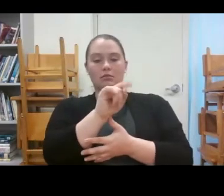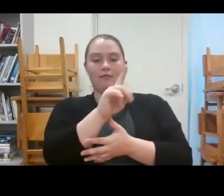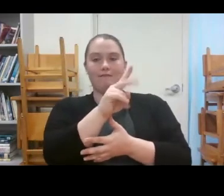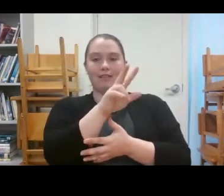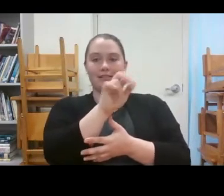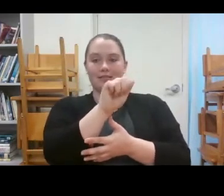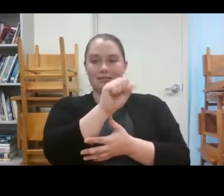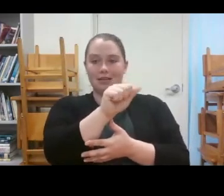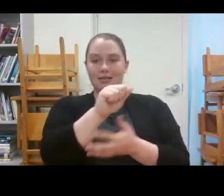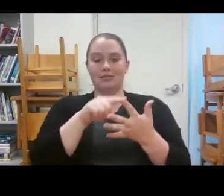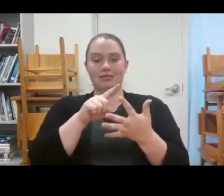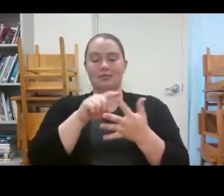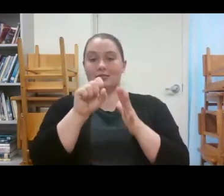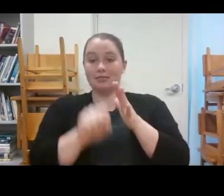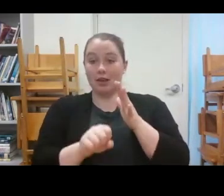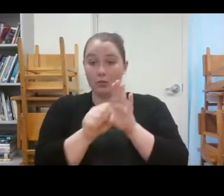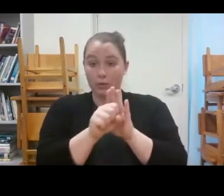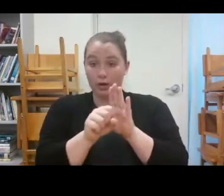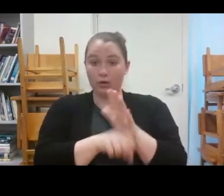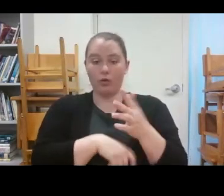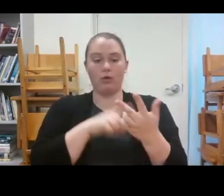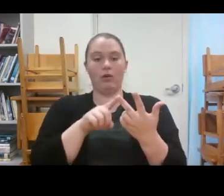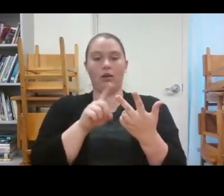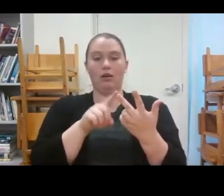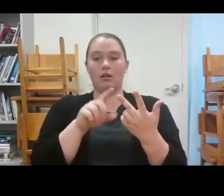and Kendrick